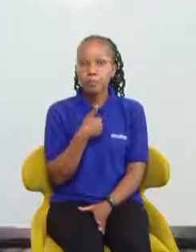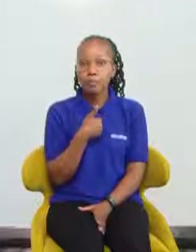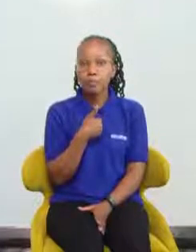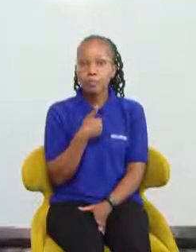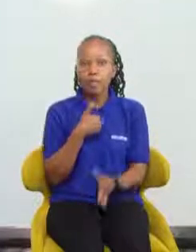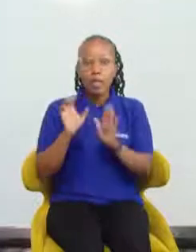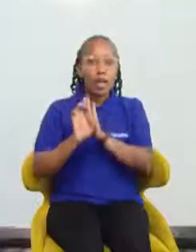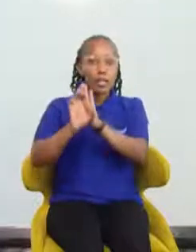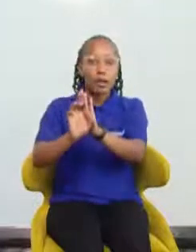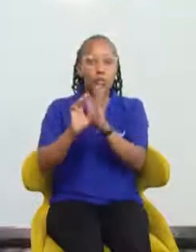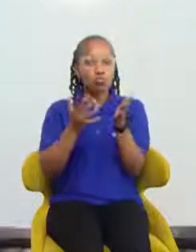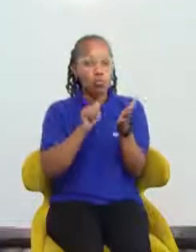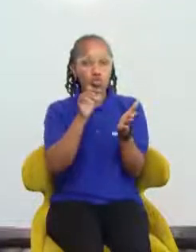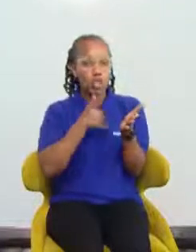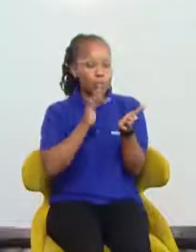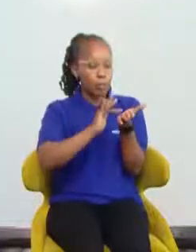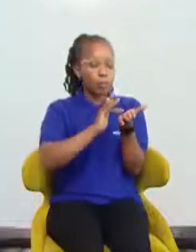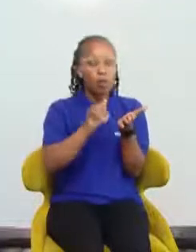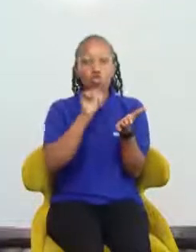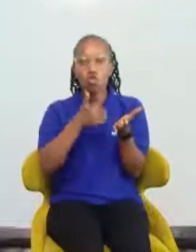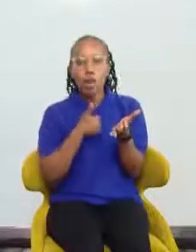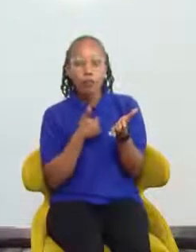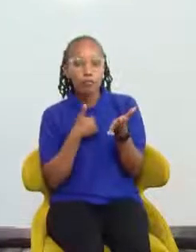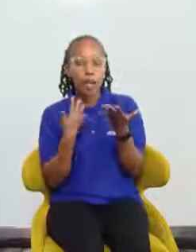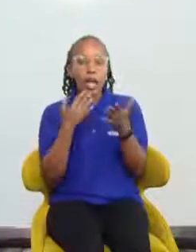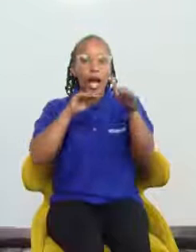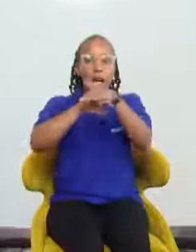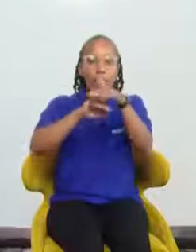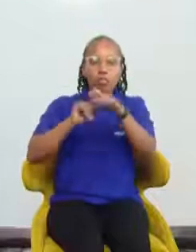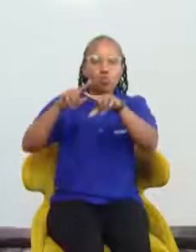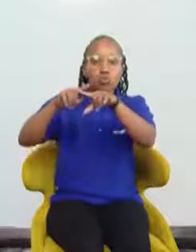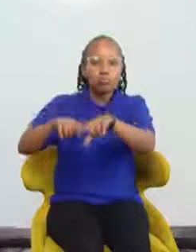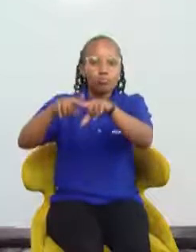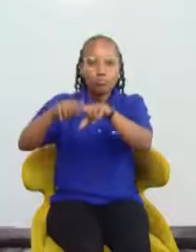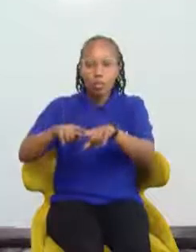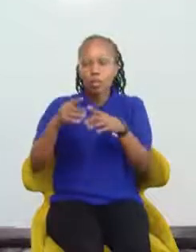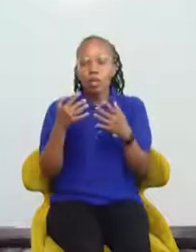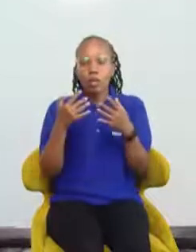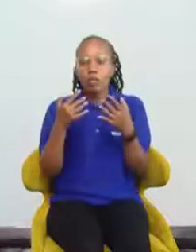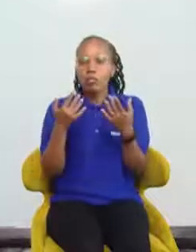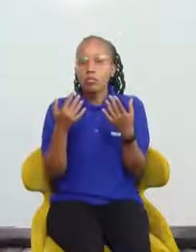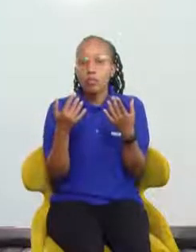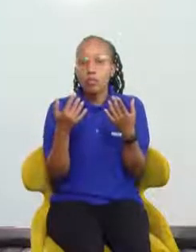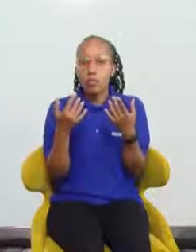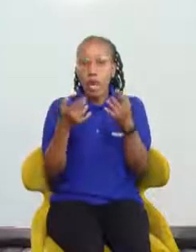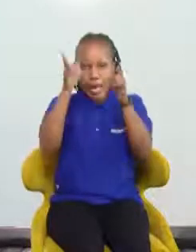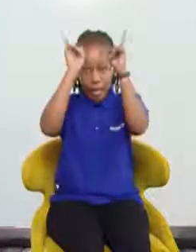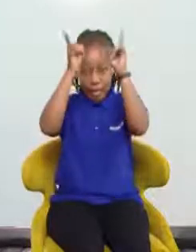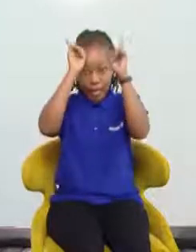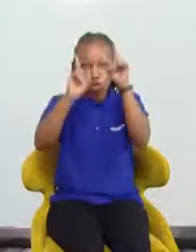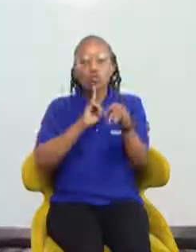for example, smartphones. They don't have access to, for example, reliable internet. So it's always a